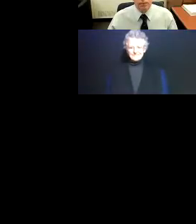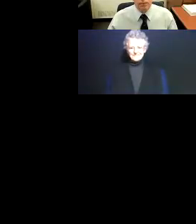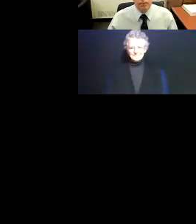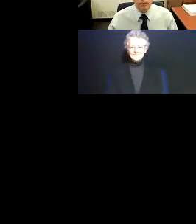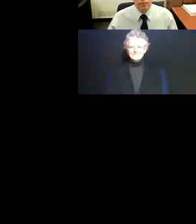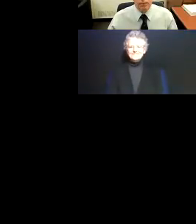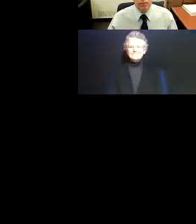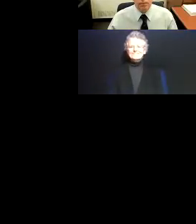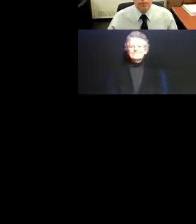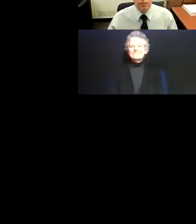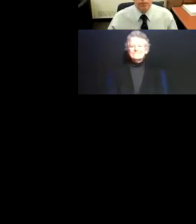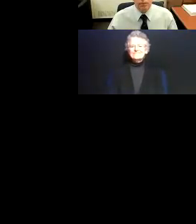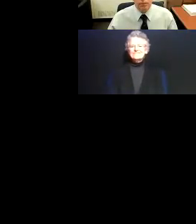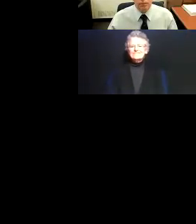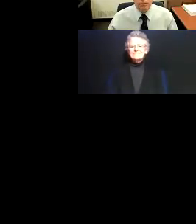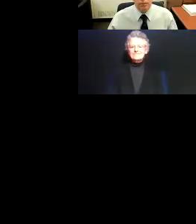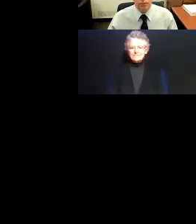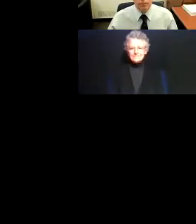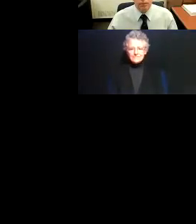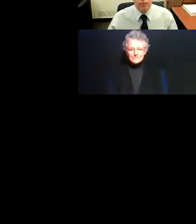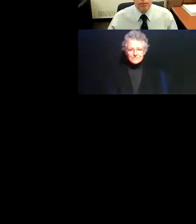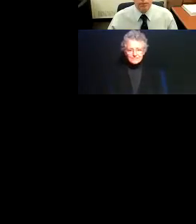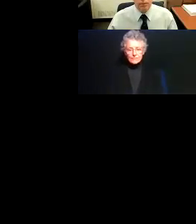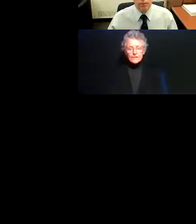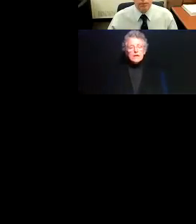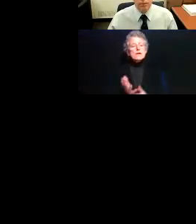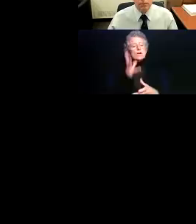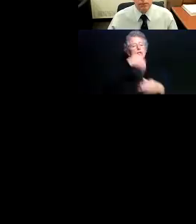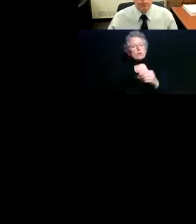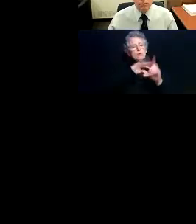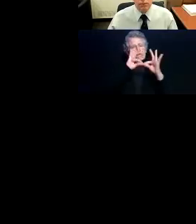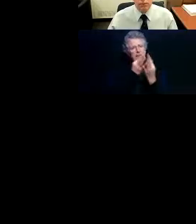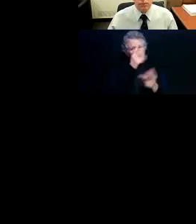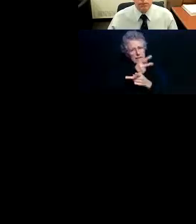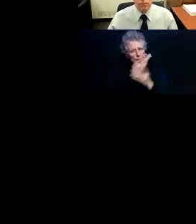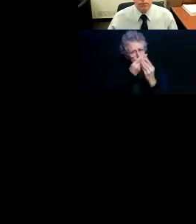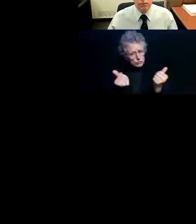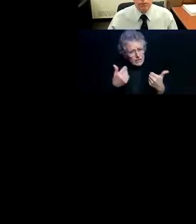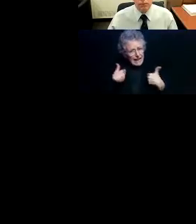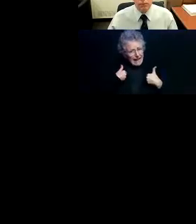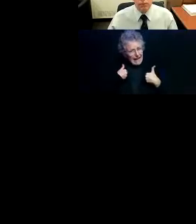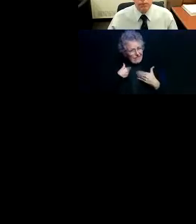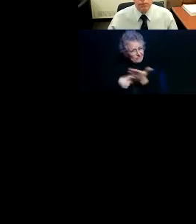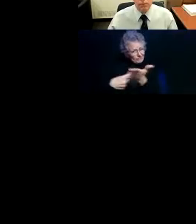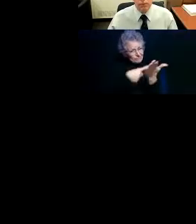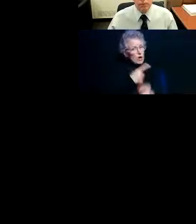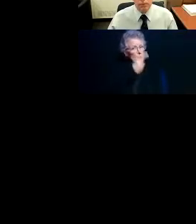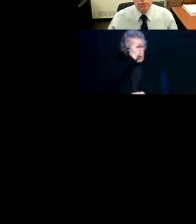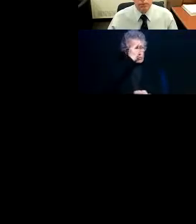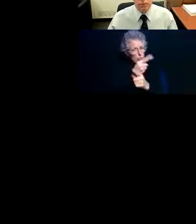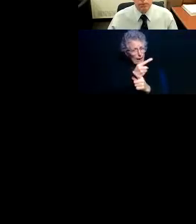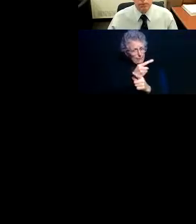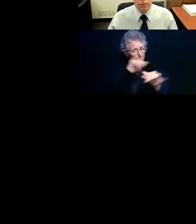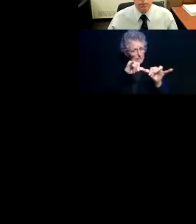The question for you, as part of the family care solution, is there discussion about right-sizing goals and